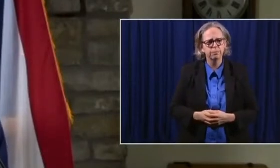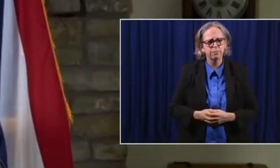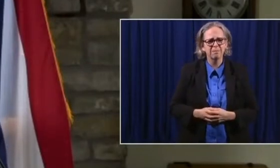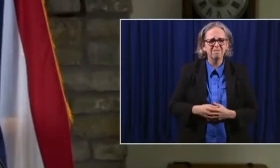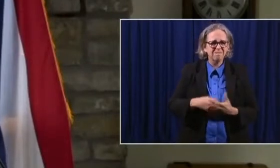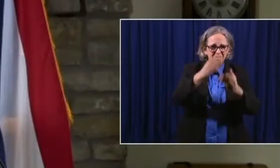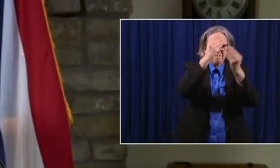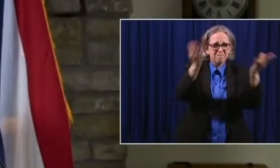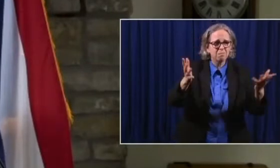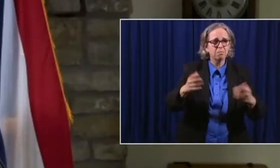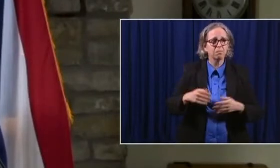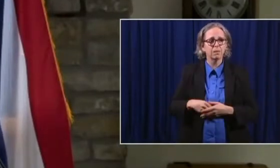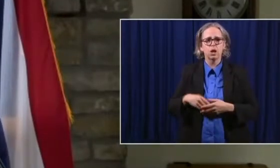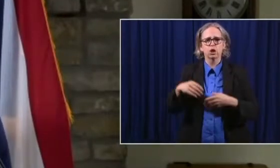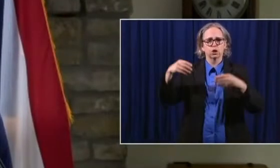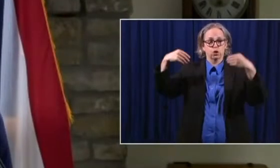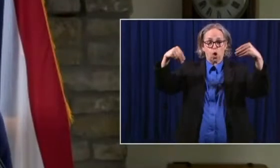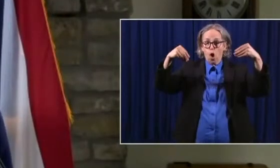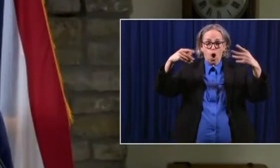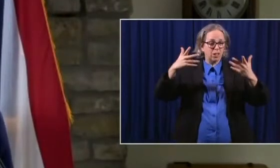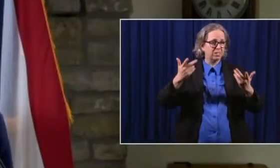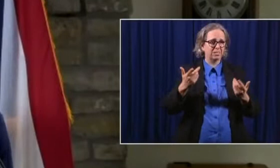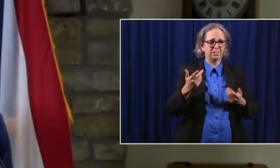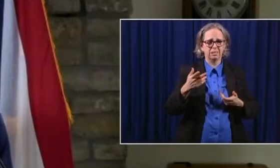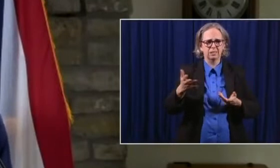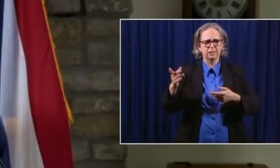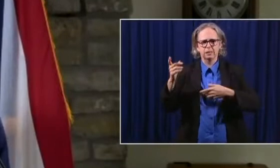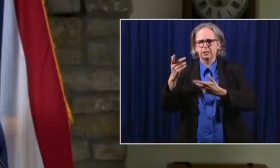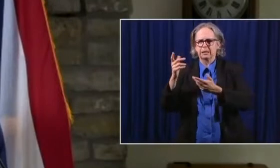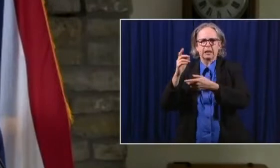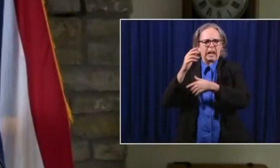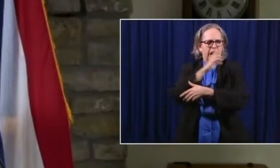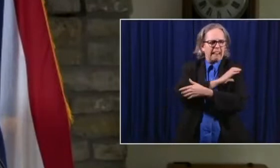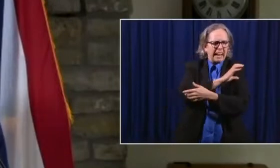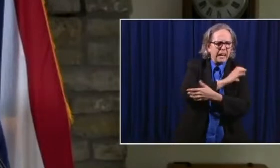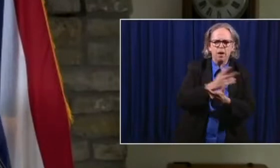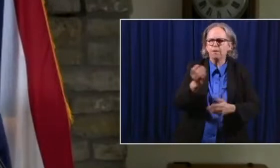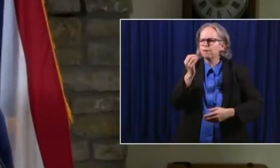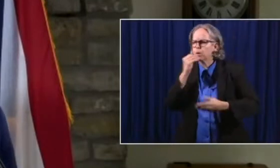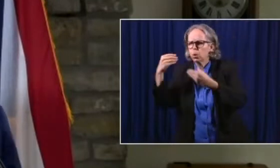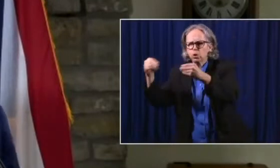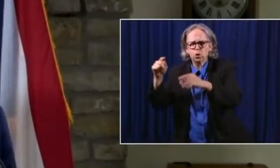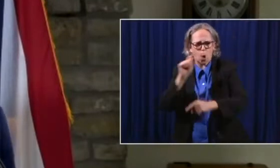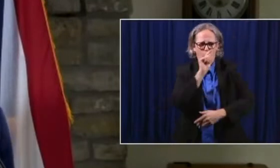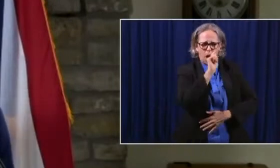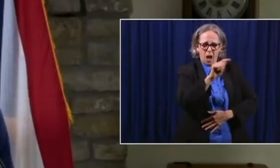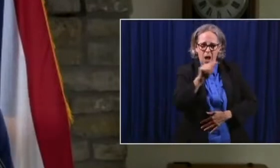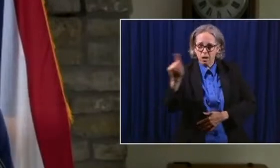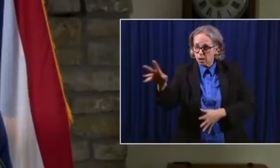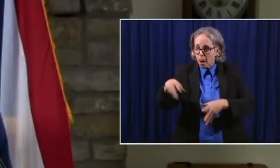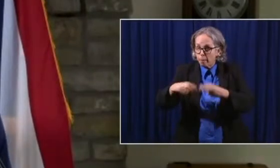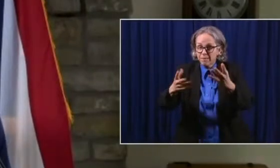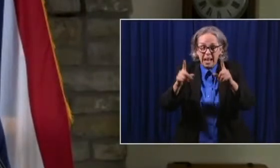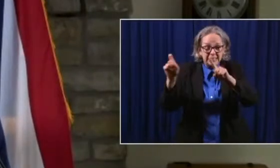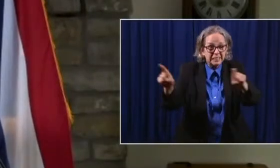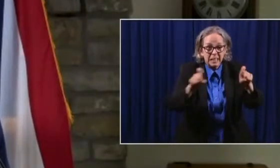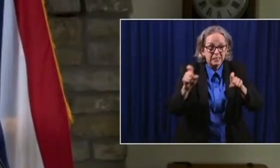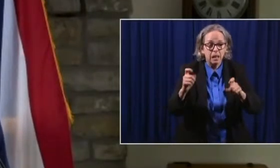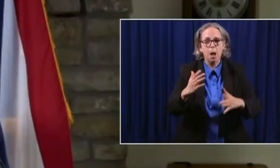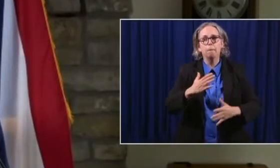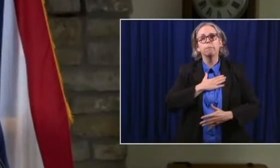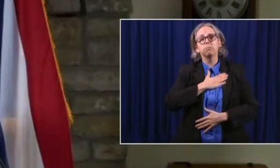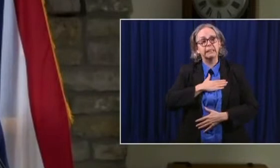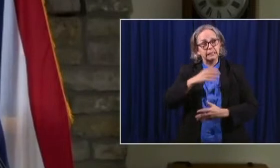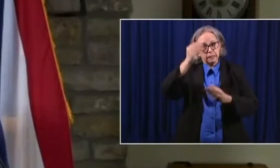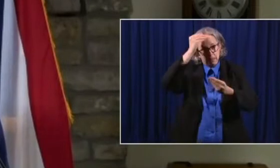to offer testing in minute clinics and grocery stores, just to name a few of the things. These are just some of the things that we have done. We